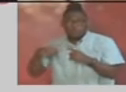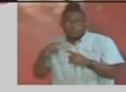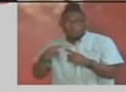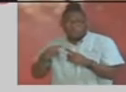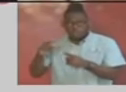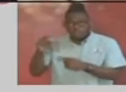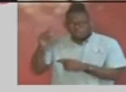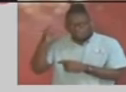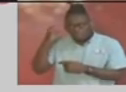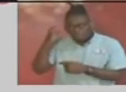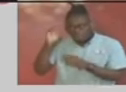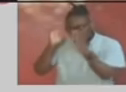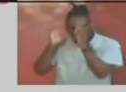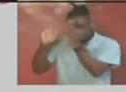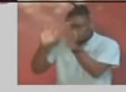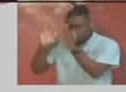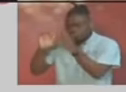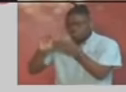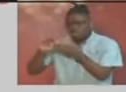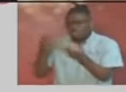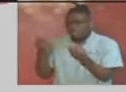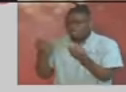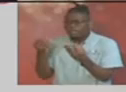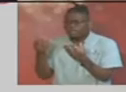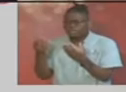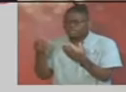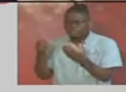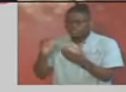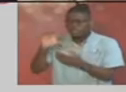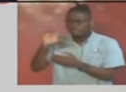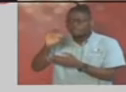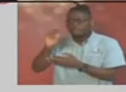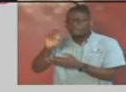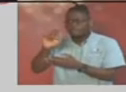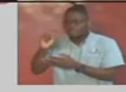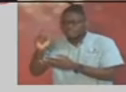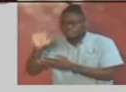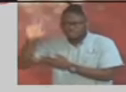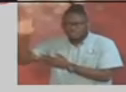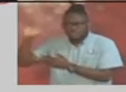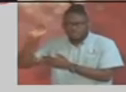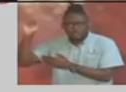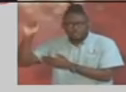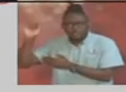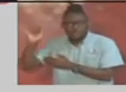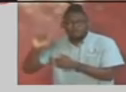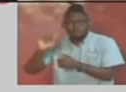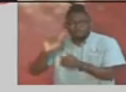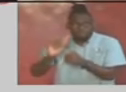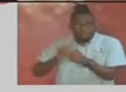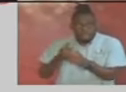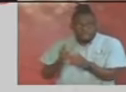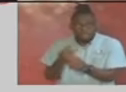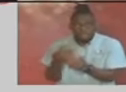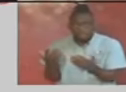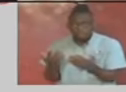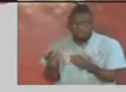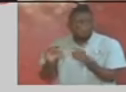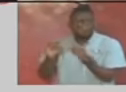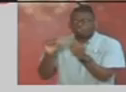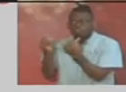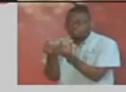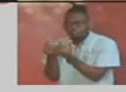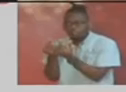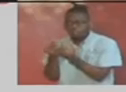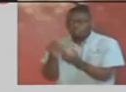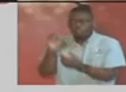country, we are looking at Trinidad and Tobago. So in our first tranche of 20%, we will use similar formulas